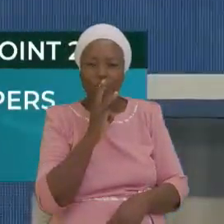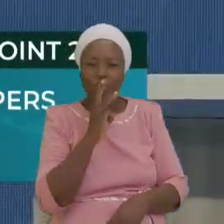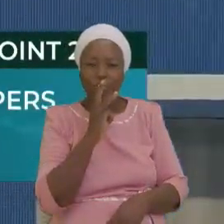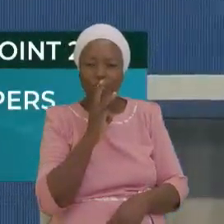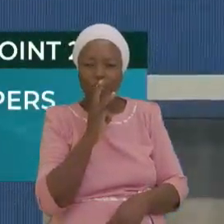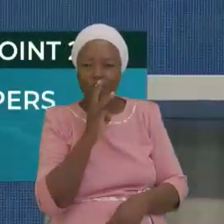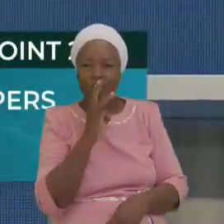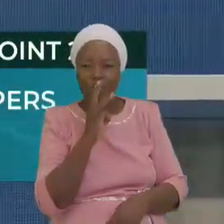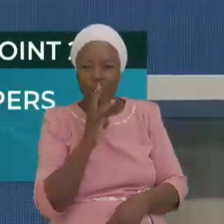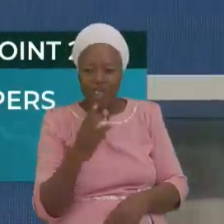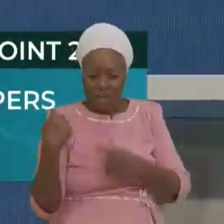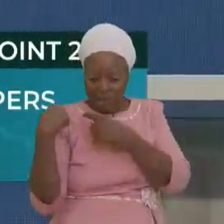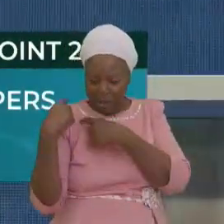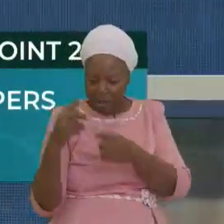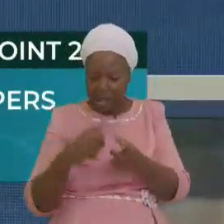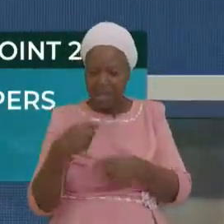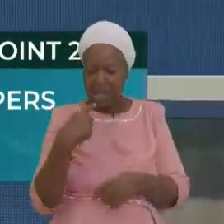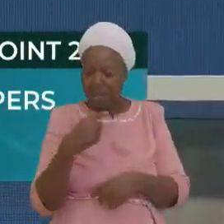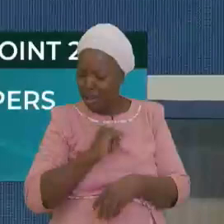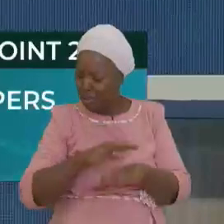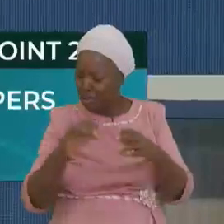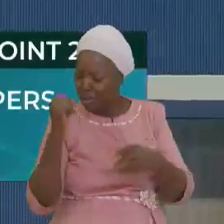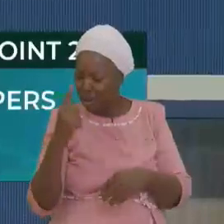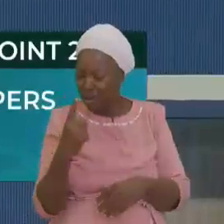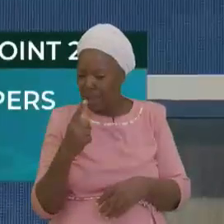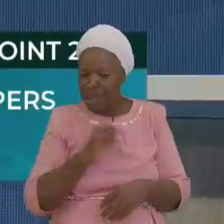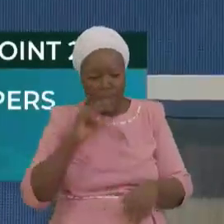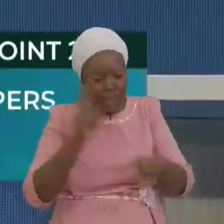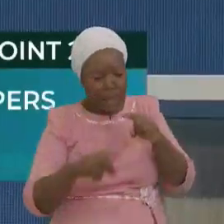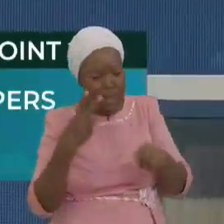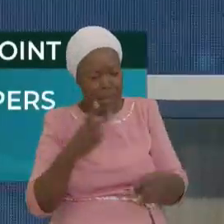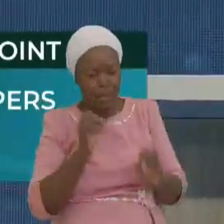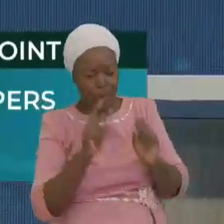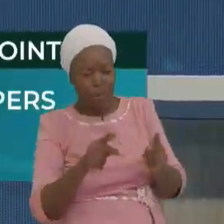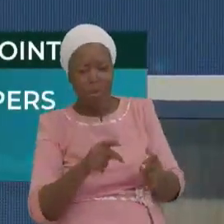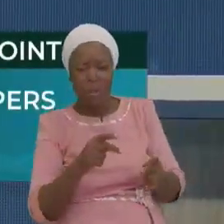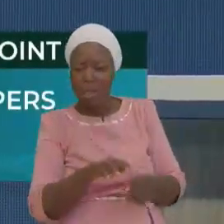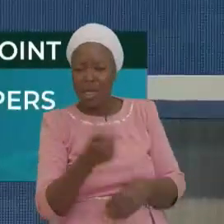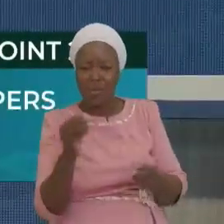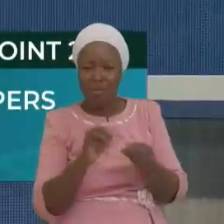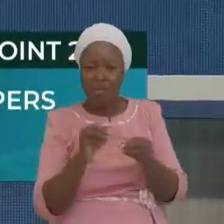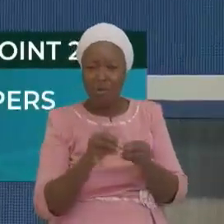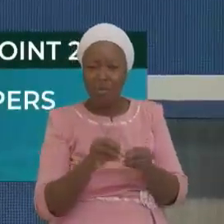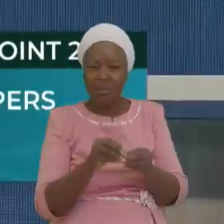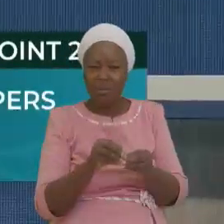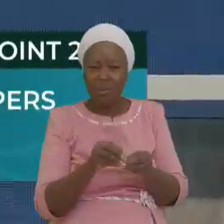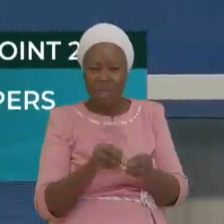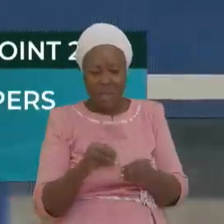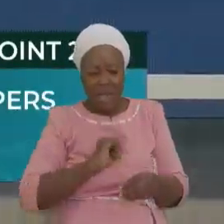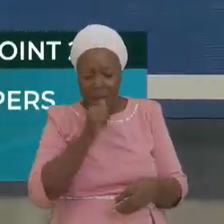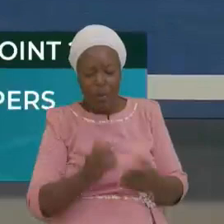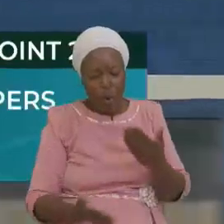Since I don't understand, I can't see well anymore, I'm almost